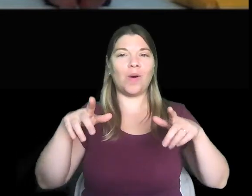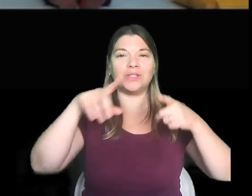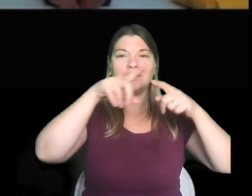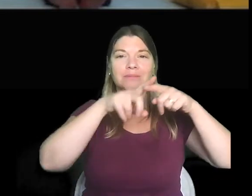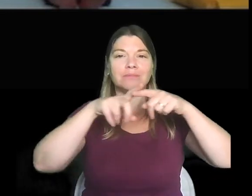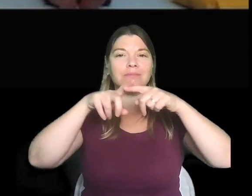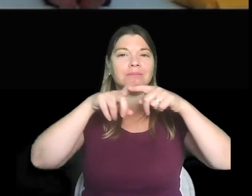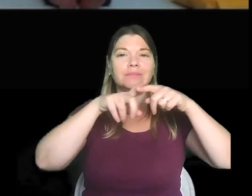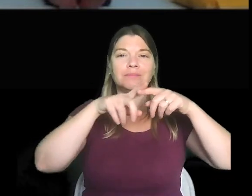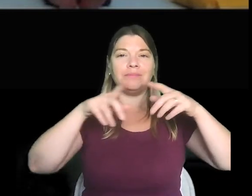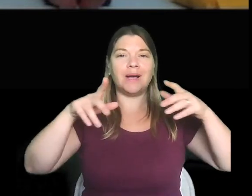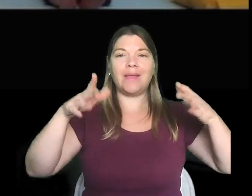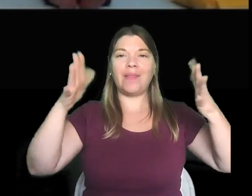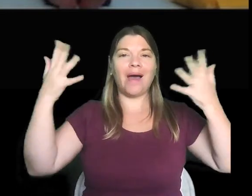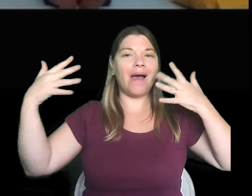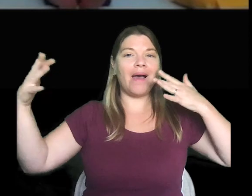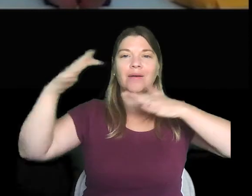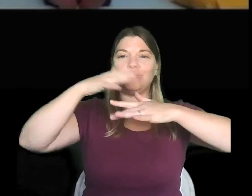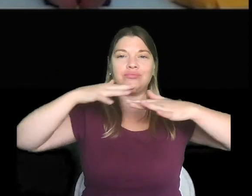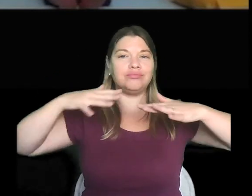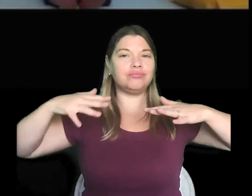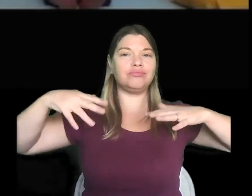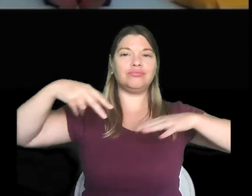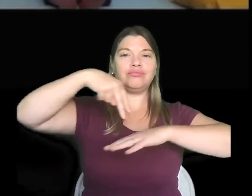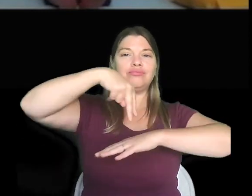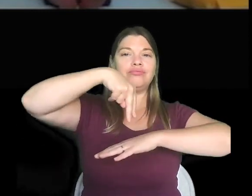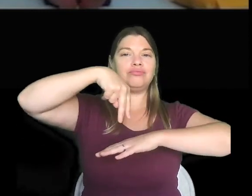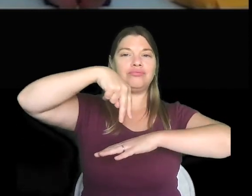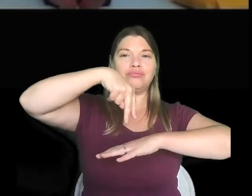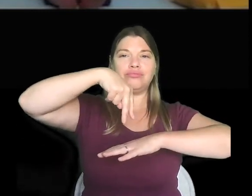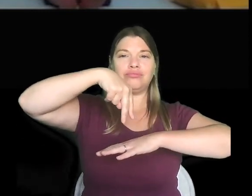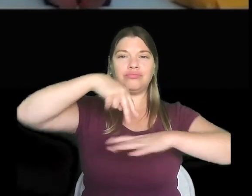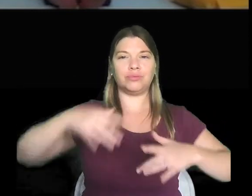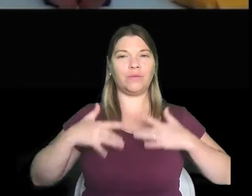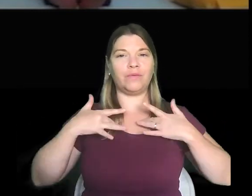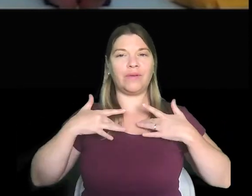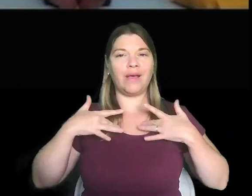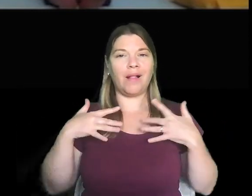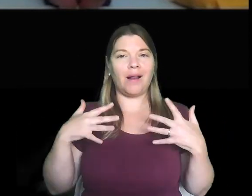The space that surrounds you holds you.